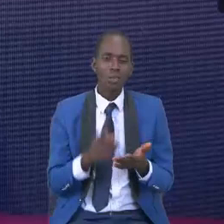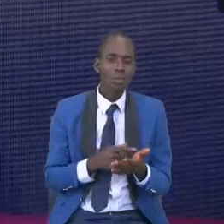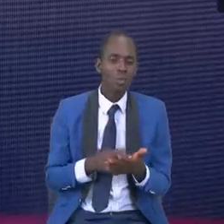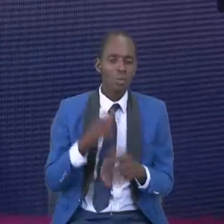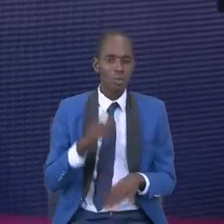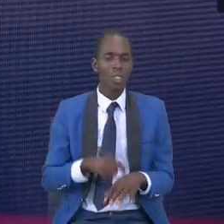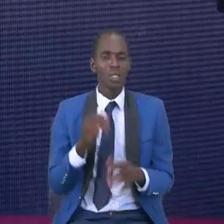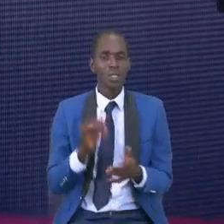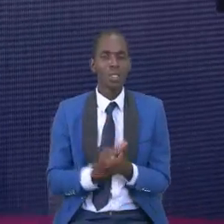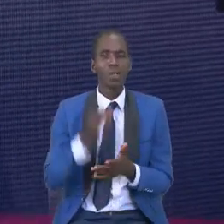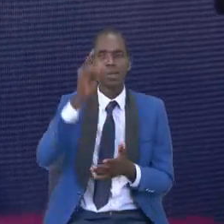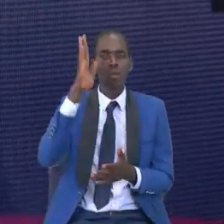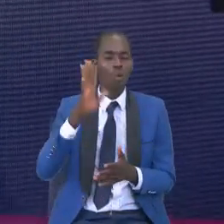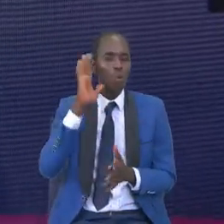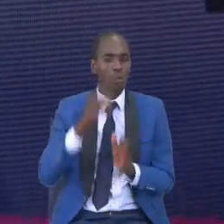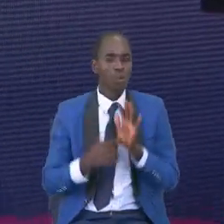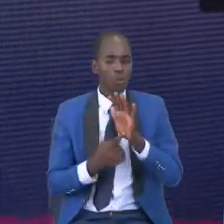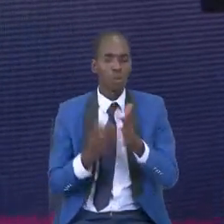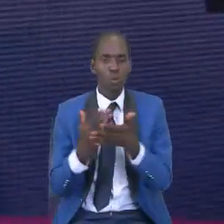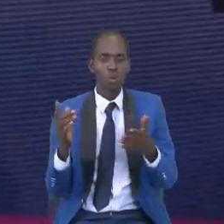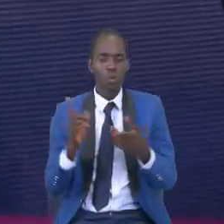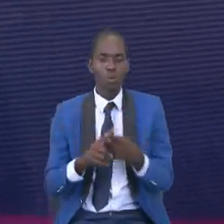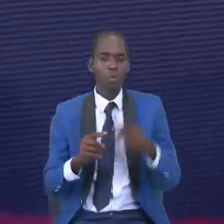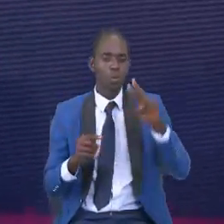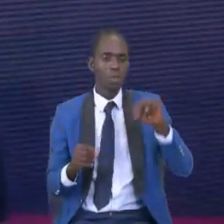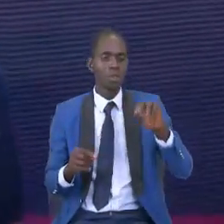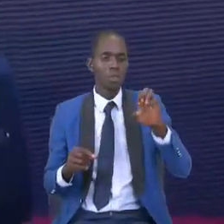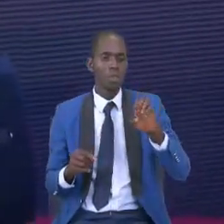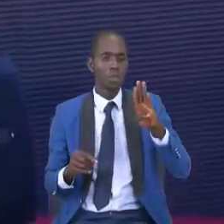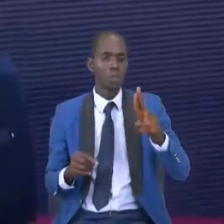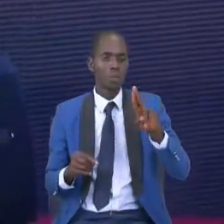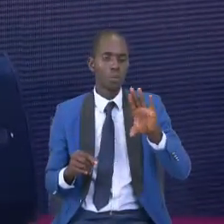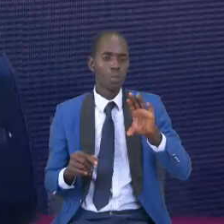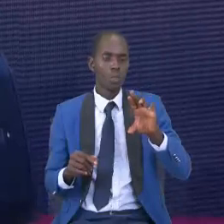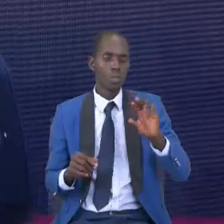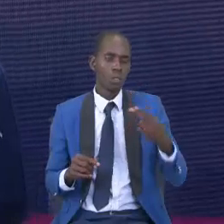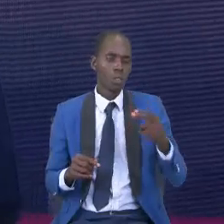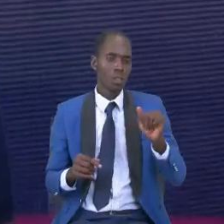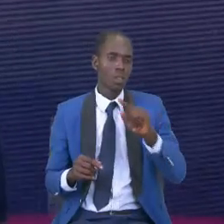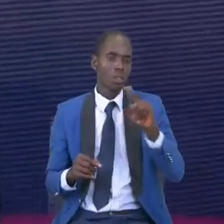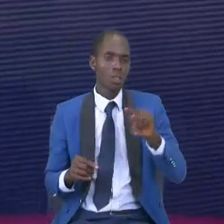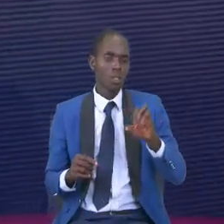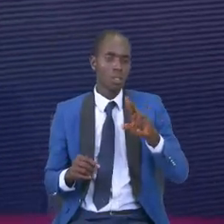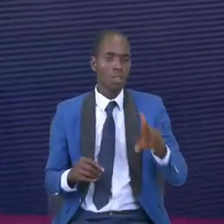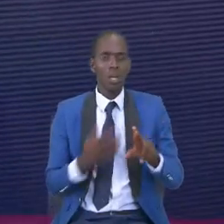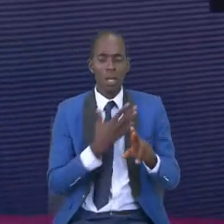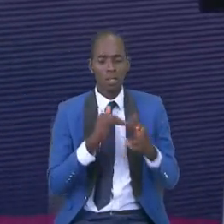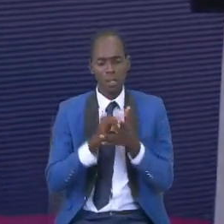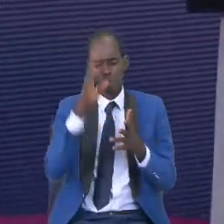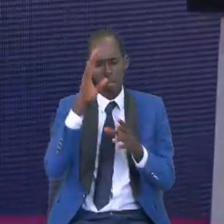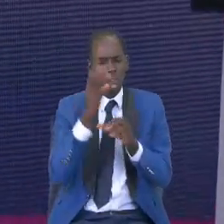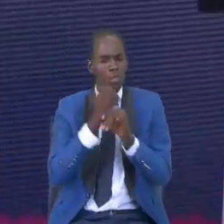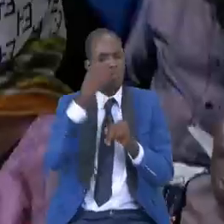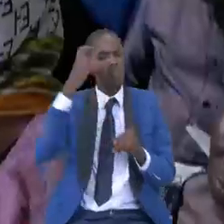become of the kingdom after he's gone. And he had that dream, and there was a Daniel nearby to reveal